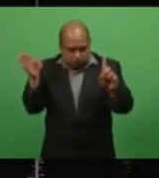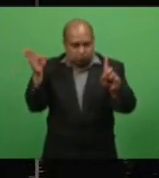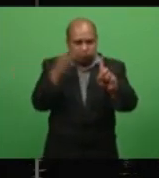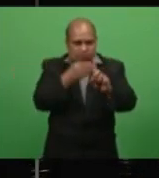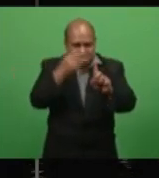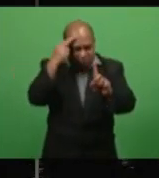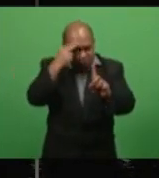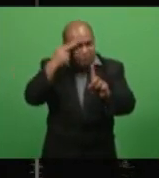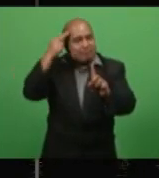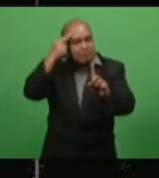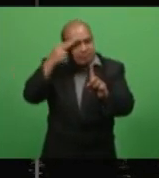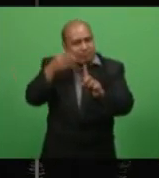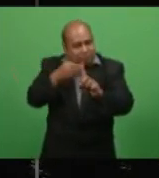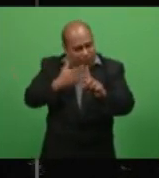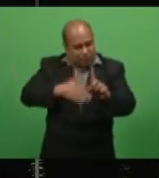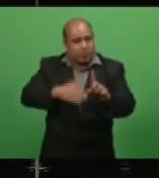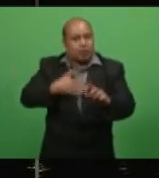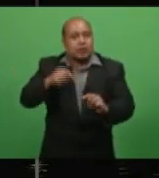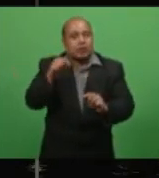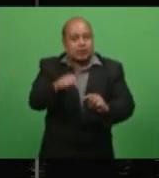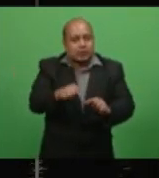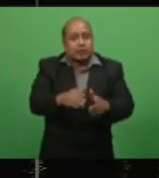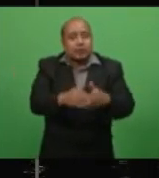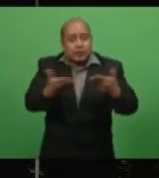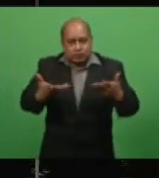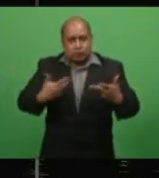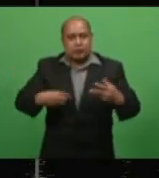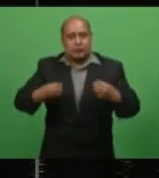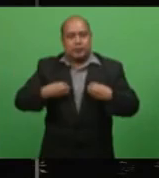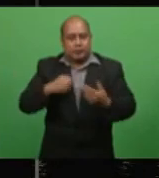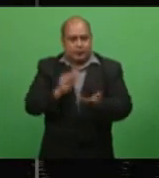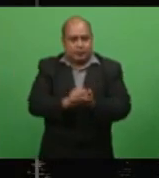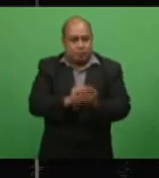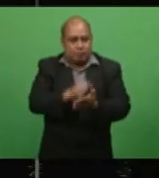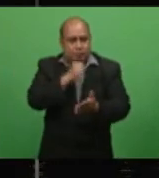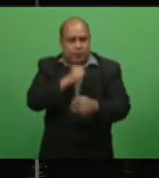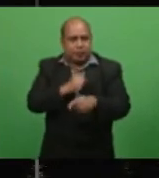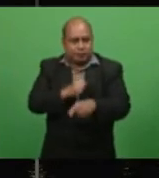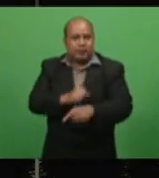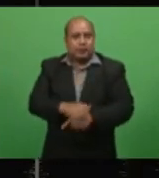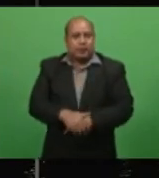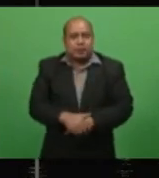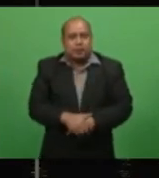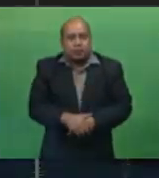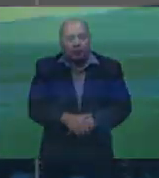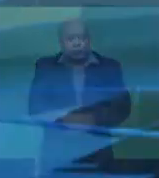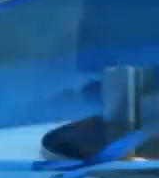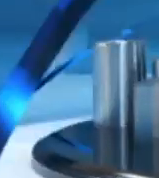only in Fiji but throughout the region. Apinisa Wangarundovu with tonight's success story.